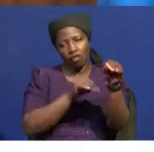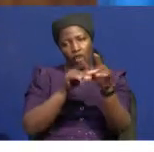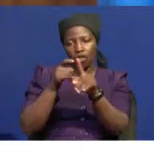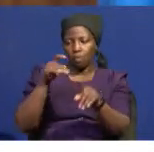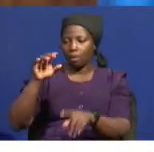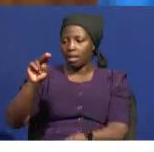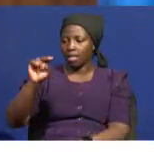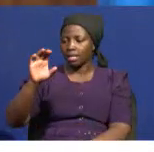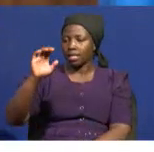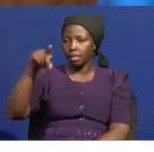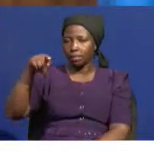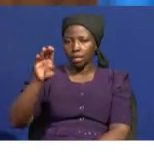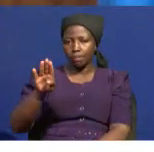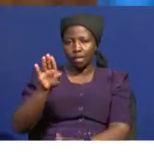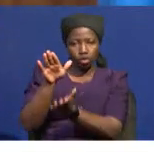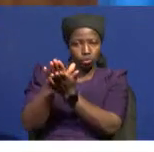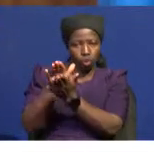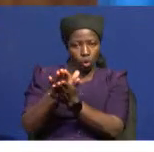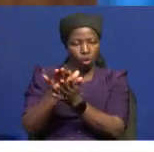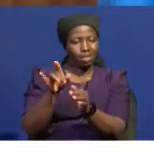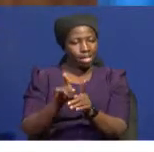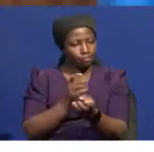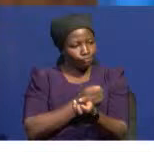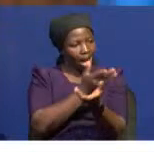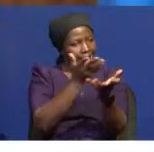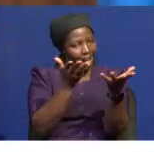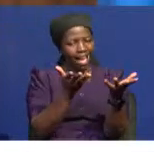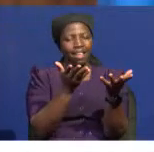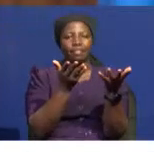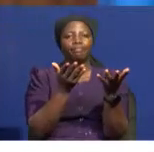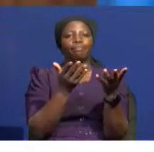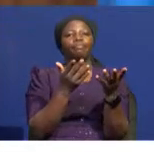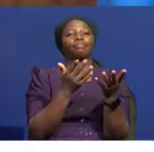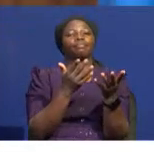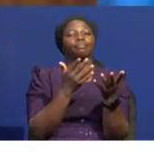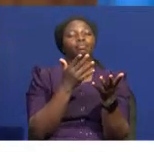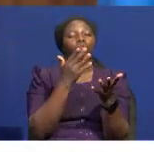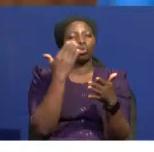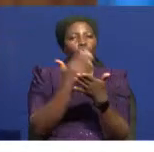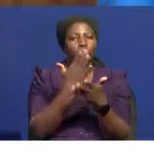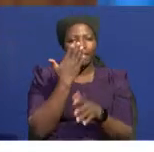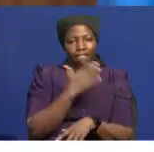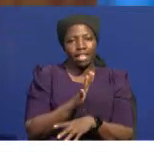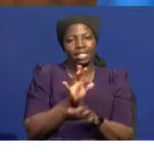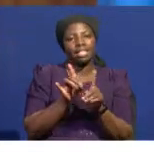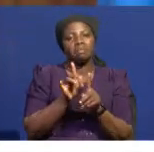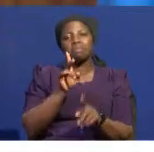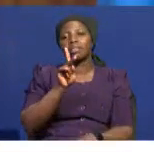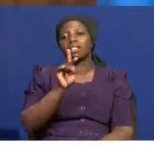NCPP stores and also from distribution, and it has been bonded. And Kenya Bureau of Standard has